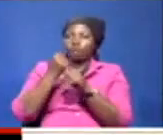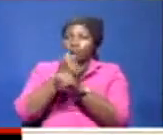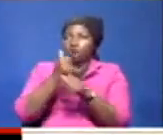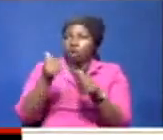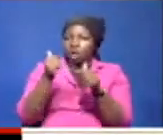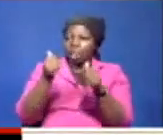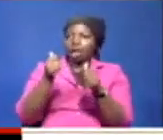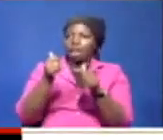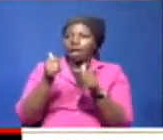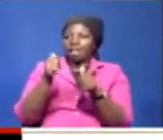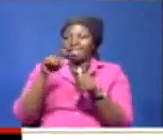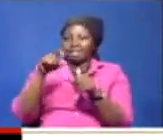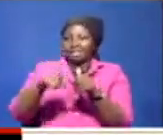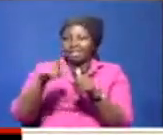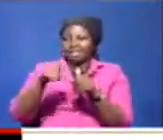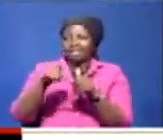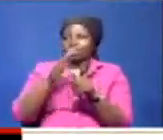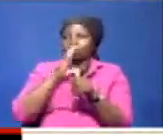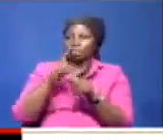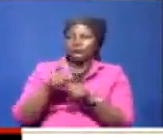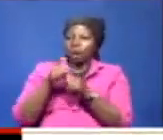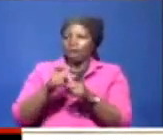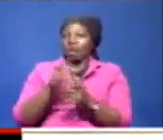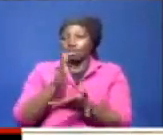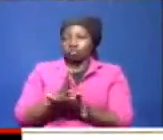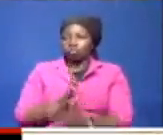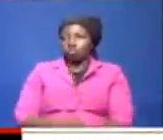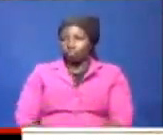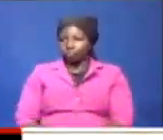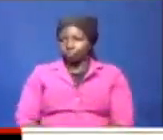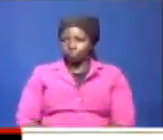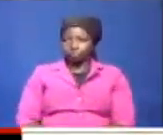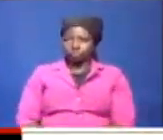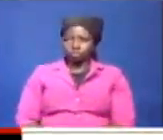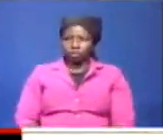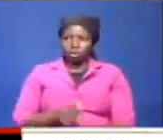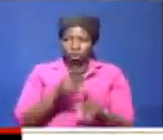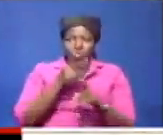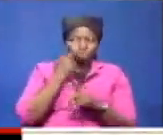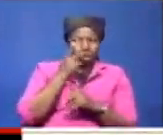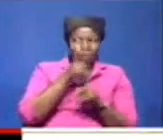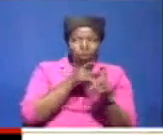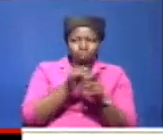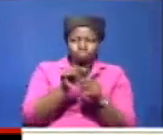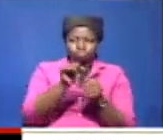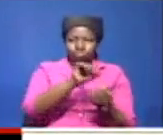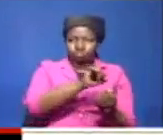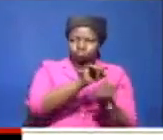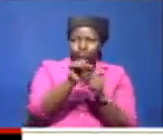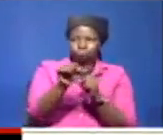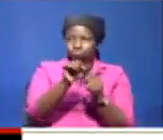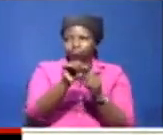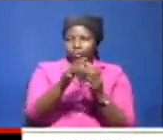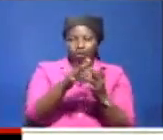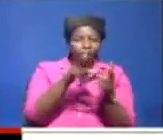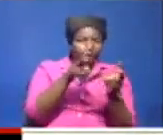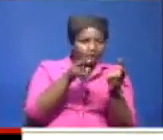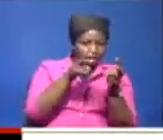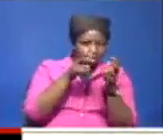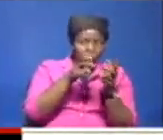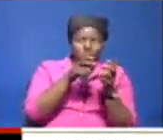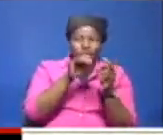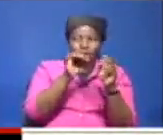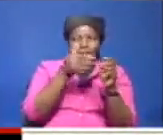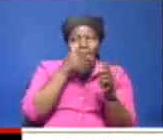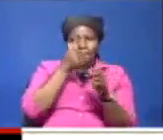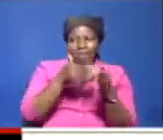looking through from a navigator's point of view, what's the best way to manage an event